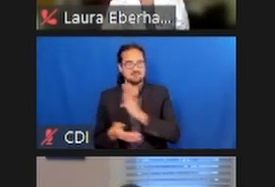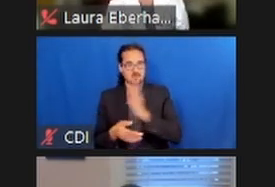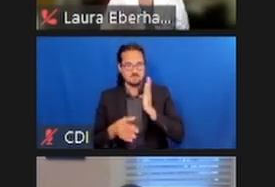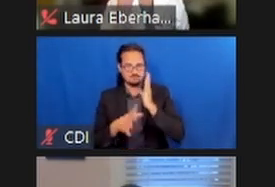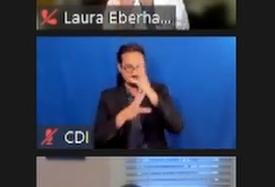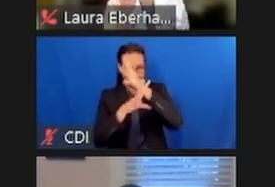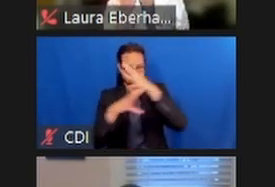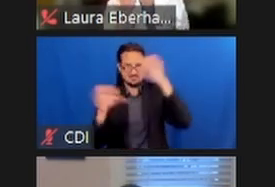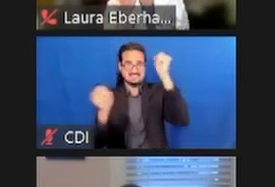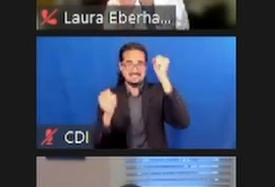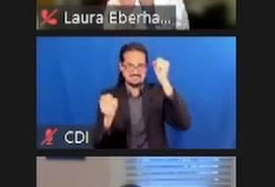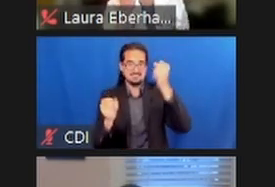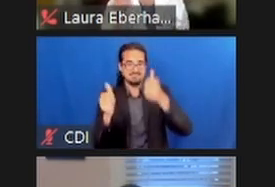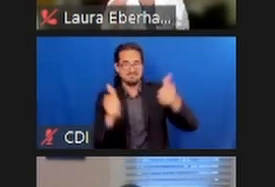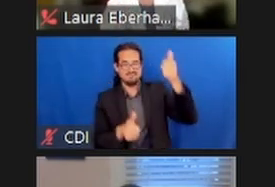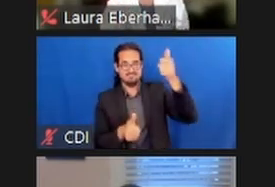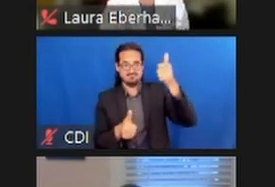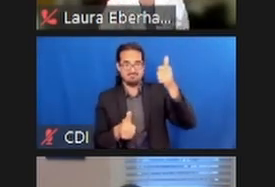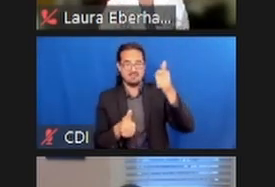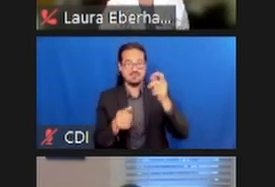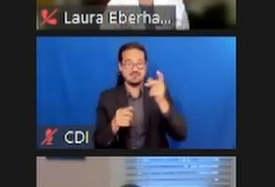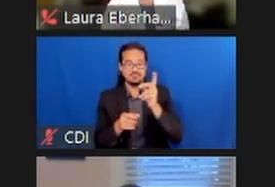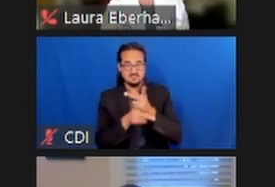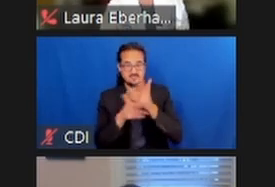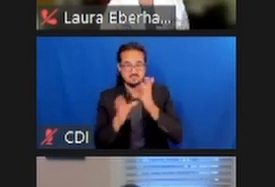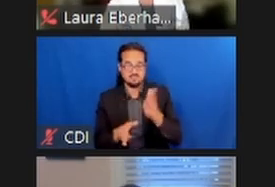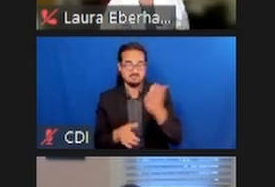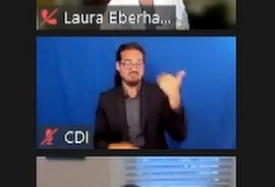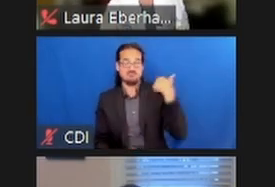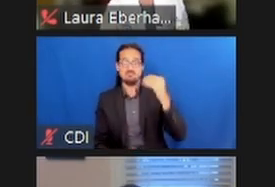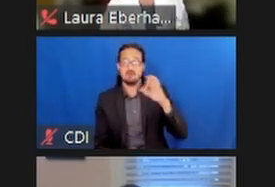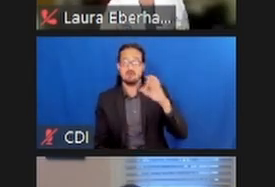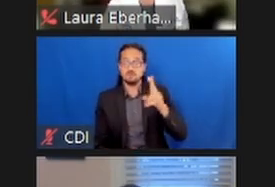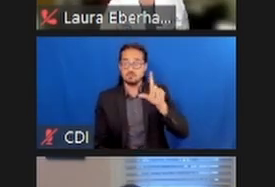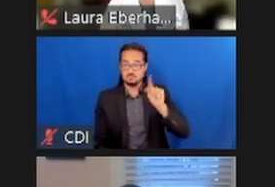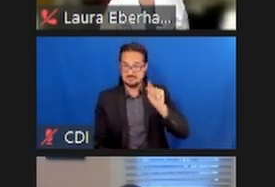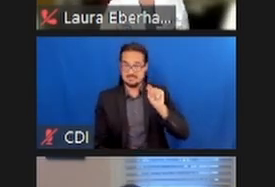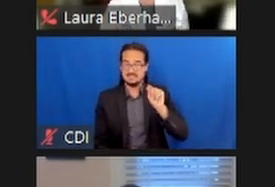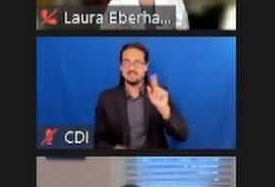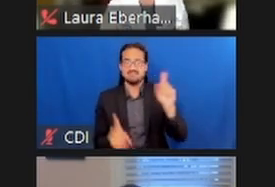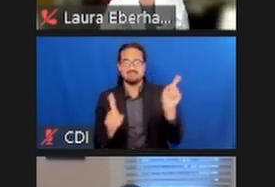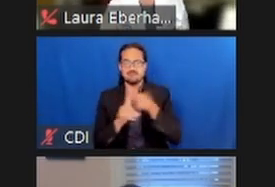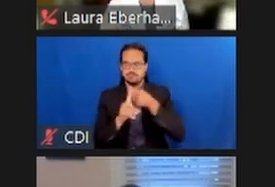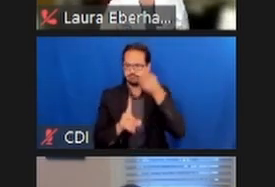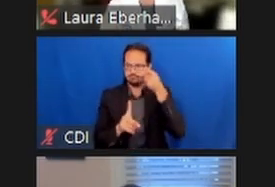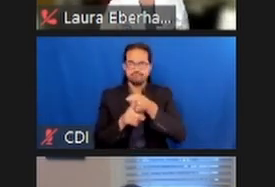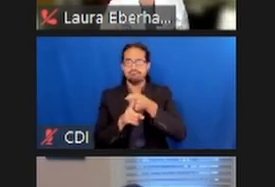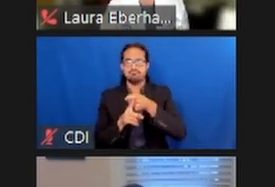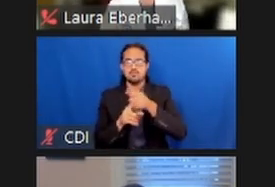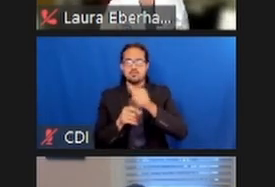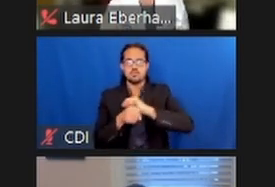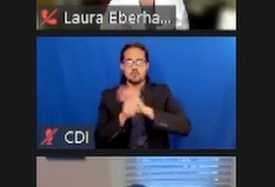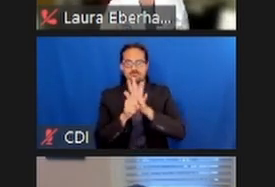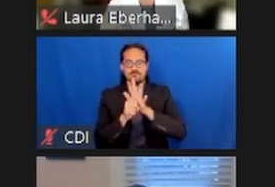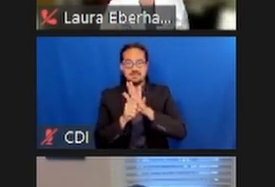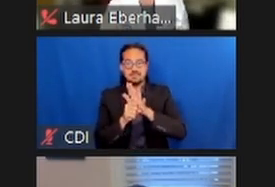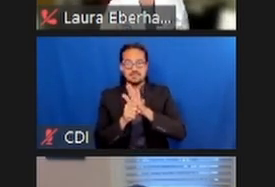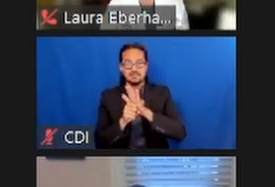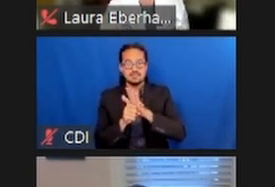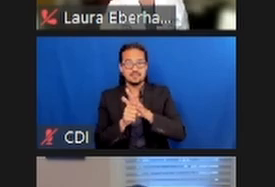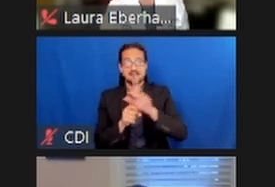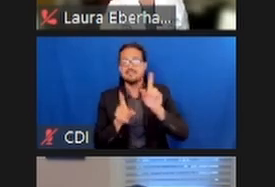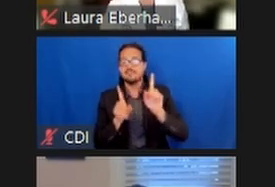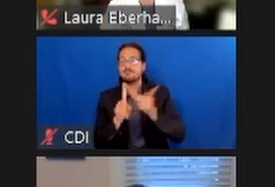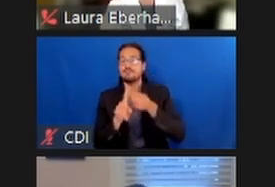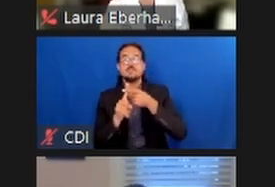first COVID case. Our first death came on March 27th when we lost Lucio Gonzalez to COVID. Today, almost